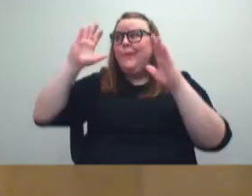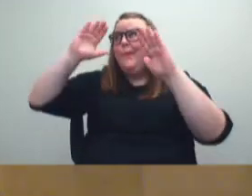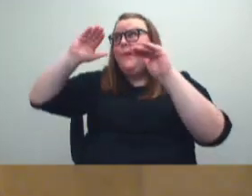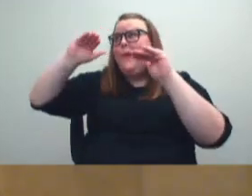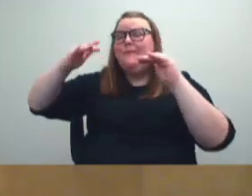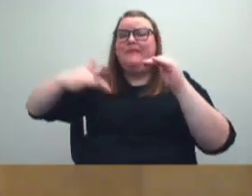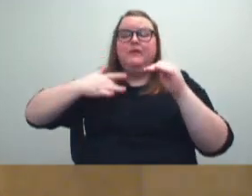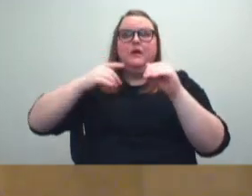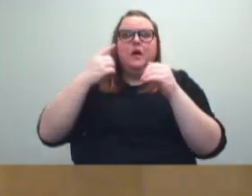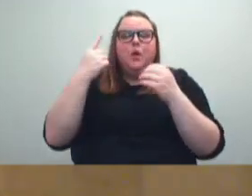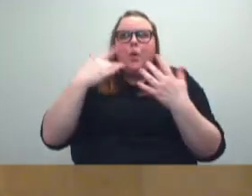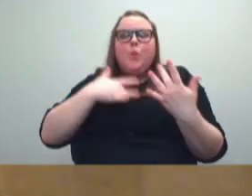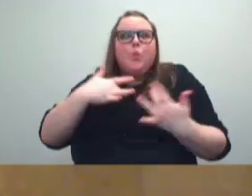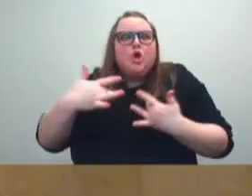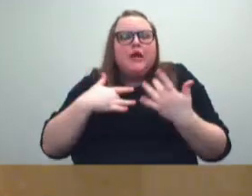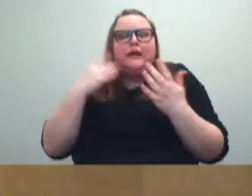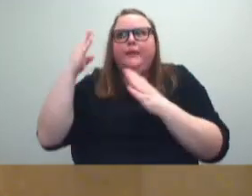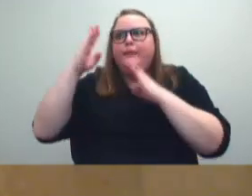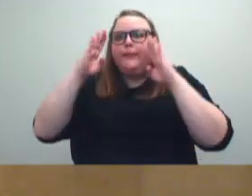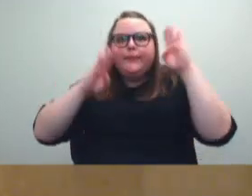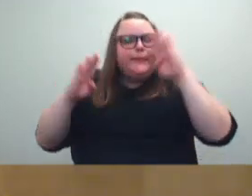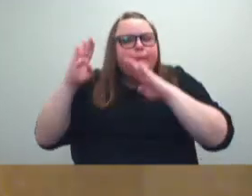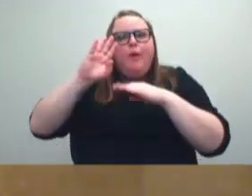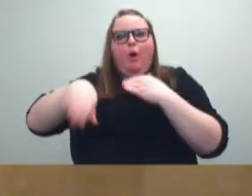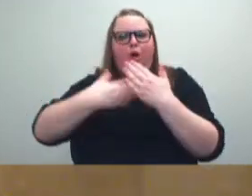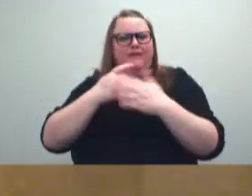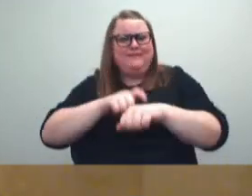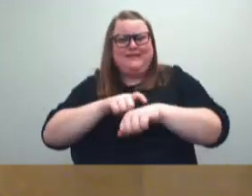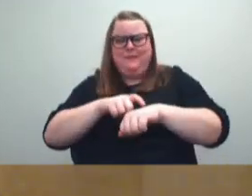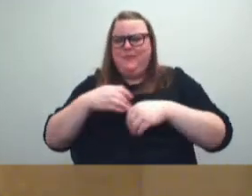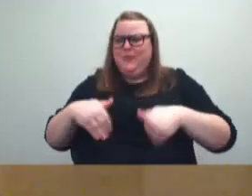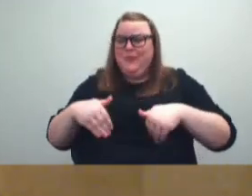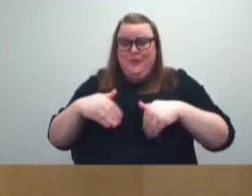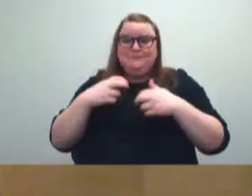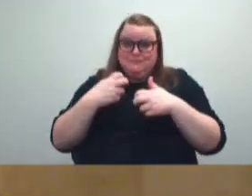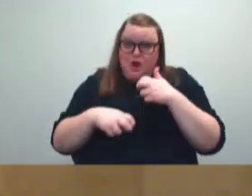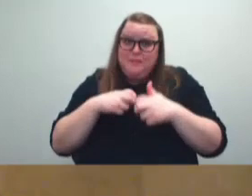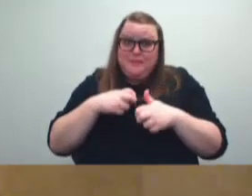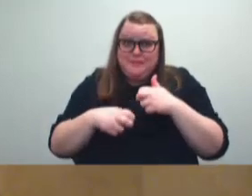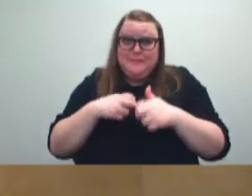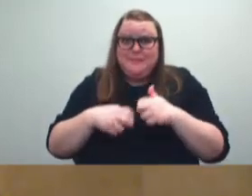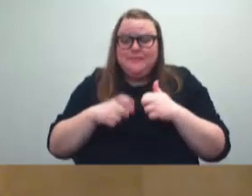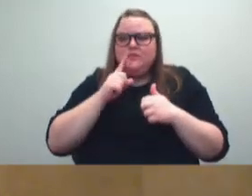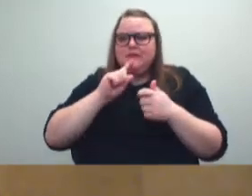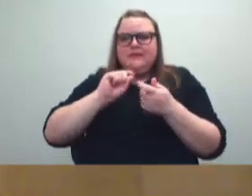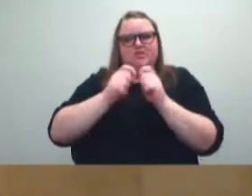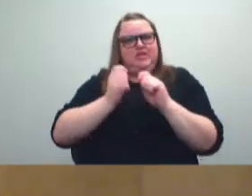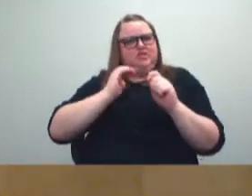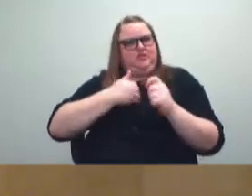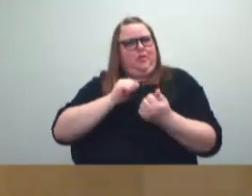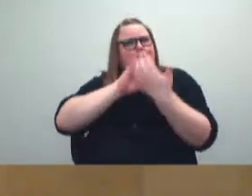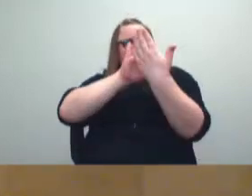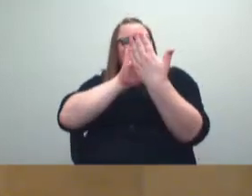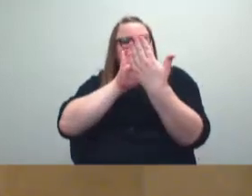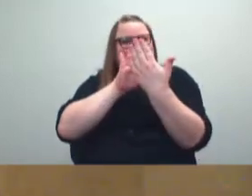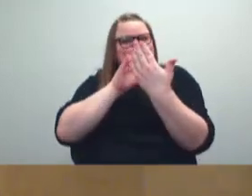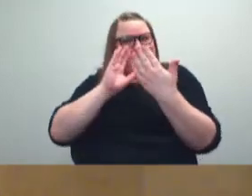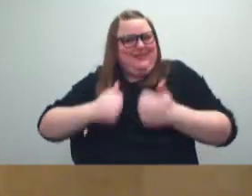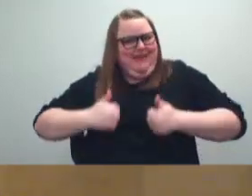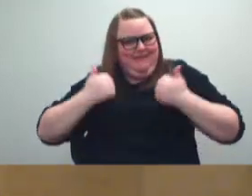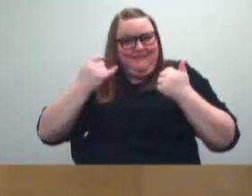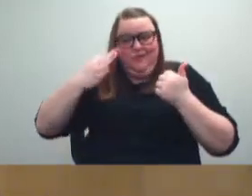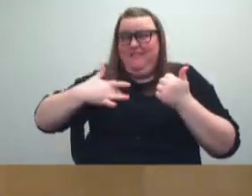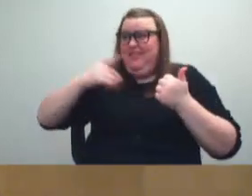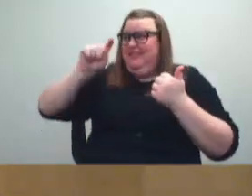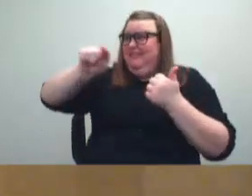big problem. And it's something that really changes how we approach our day when we feel like there's just too many unknowns. And if you're out there, you know what I'm talking about,